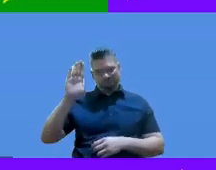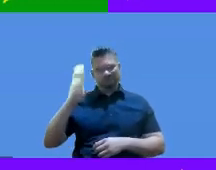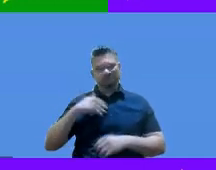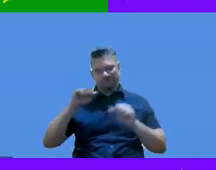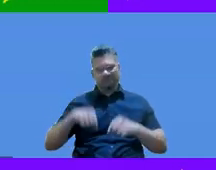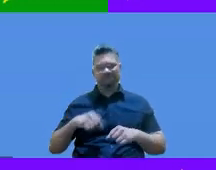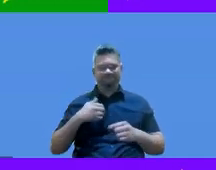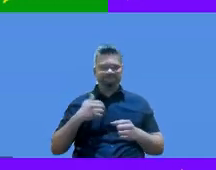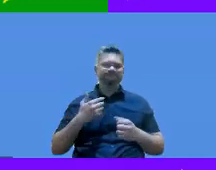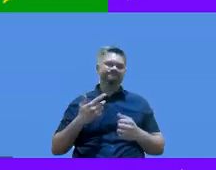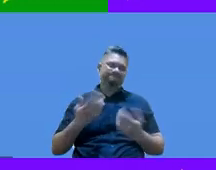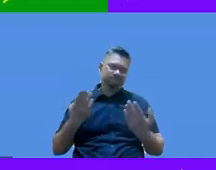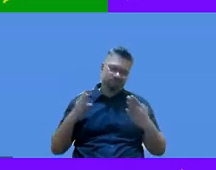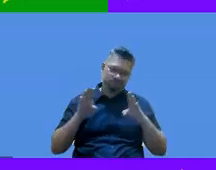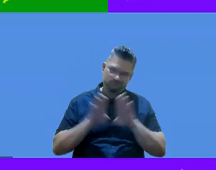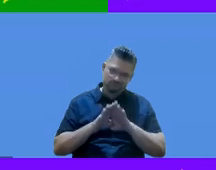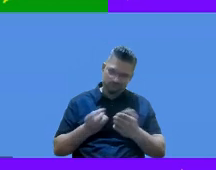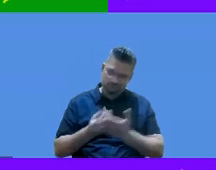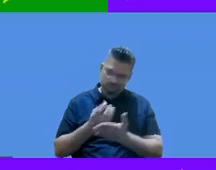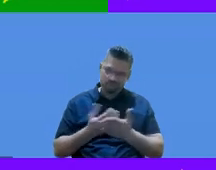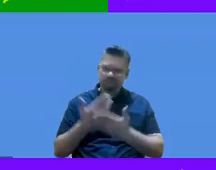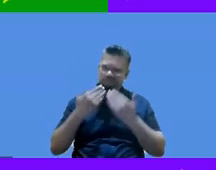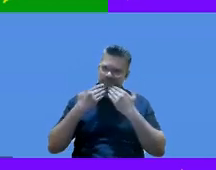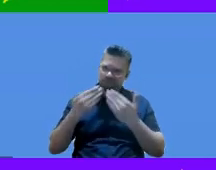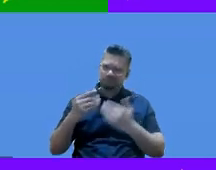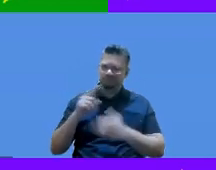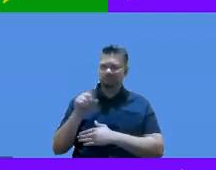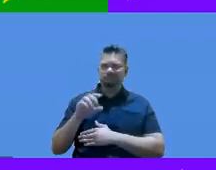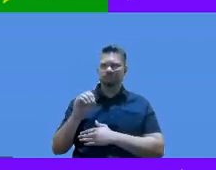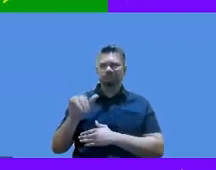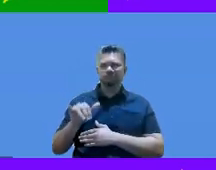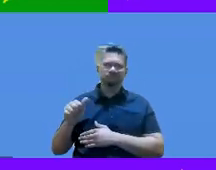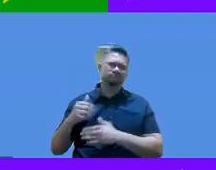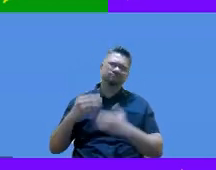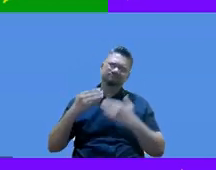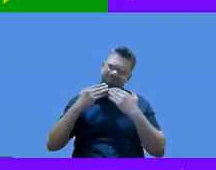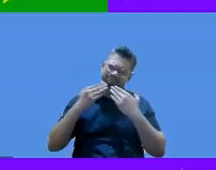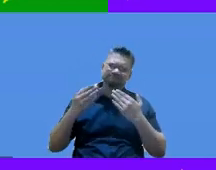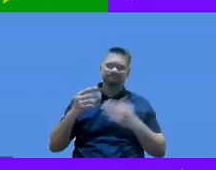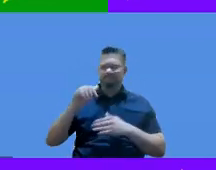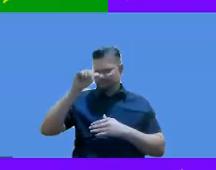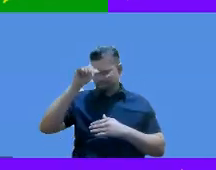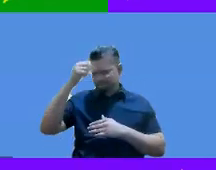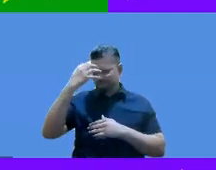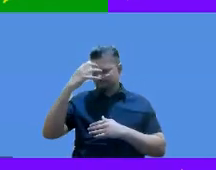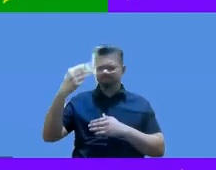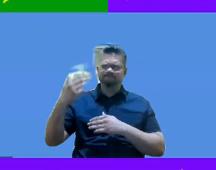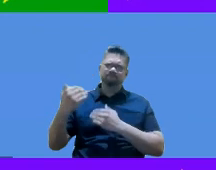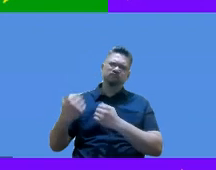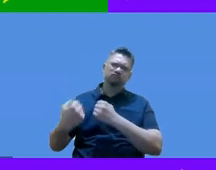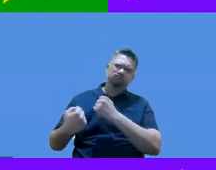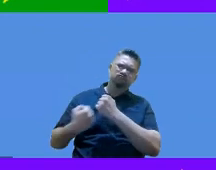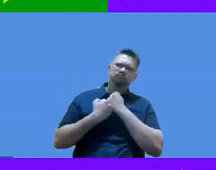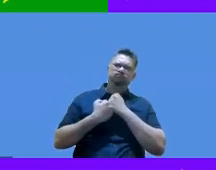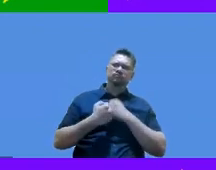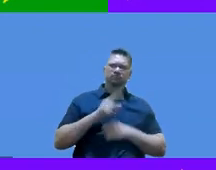to thank Soya first, of course, as usual, for your awesome intervention and for the Government of India support for the 1.8 billion